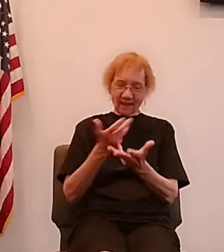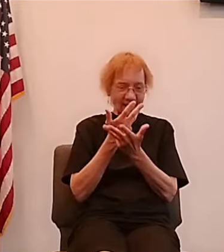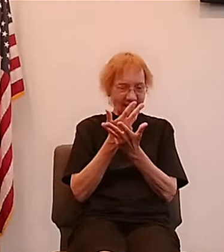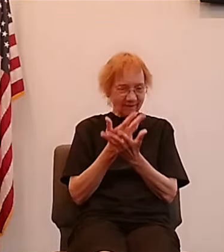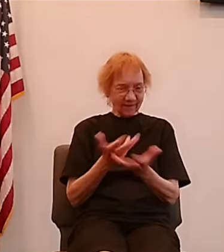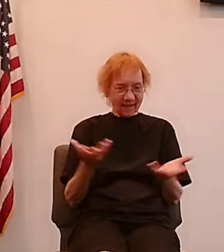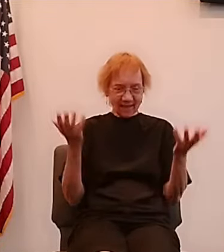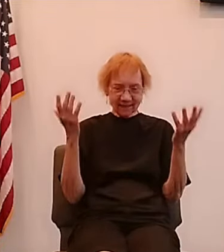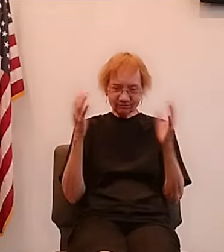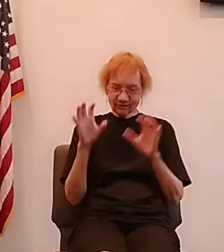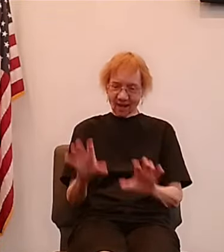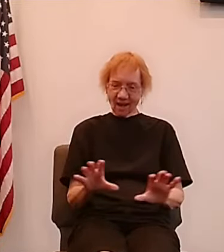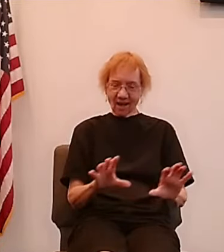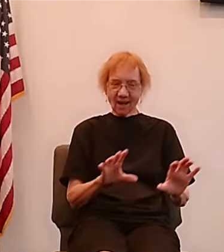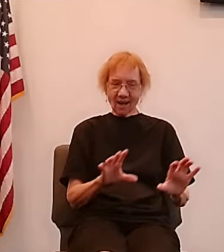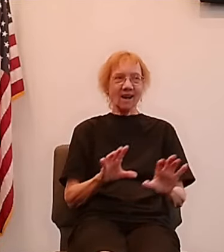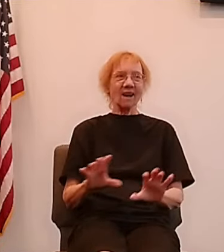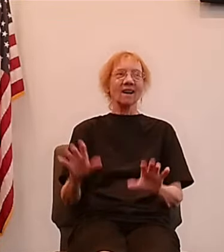done.